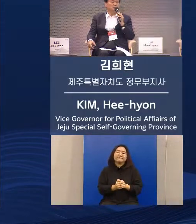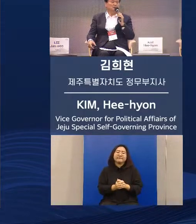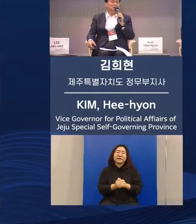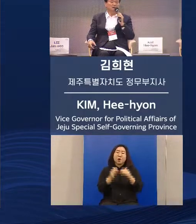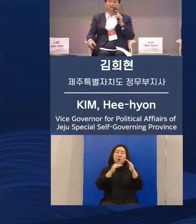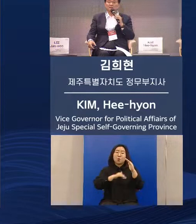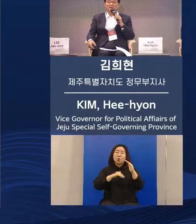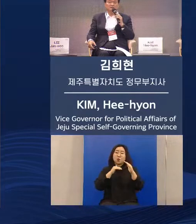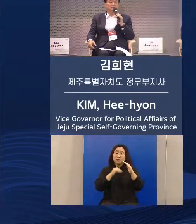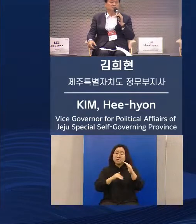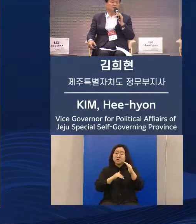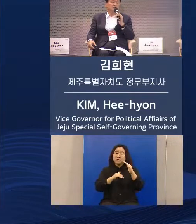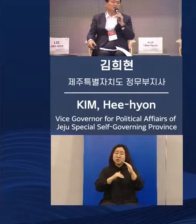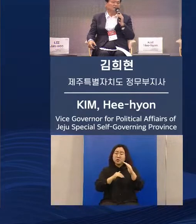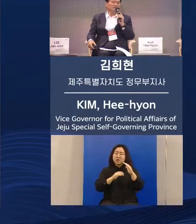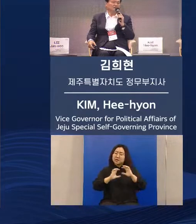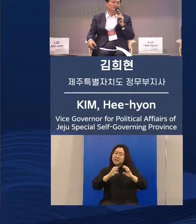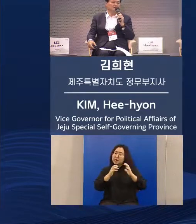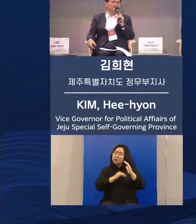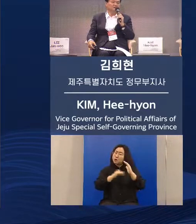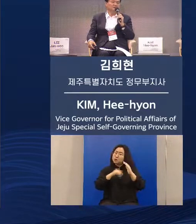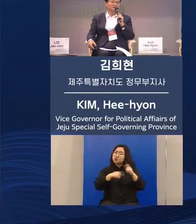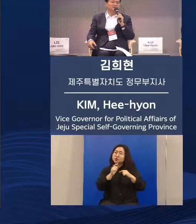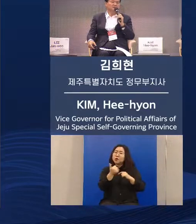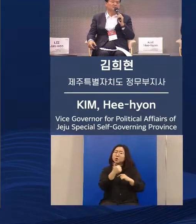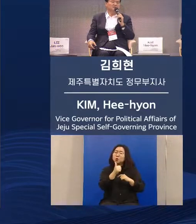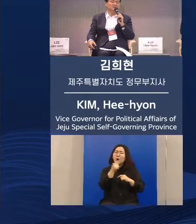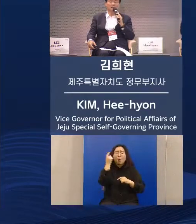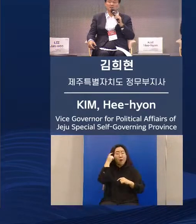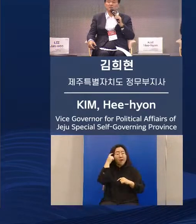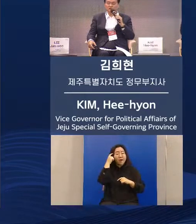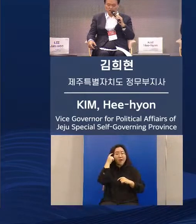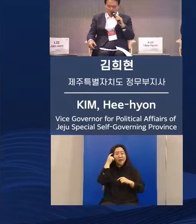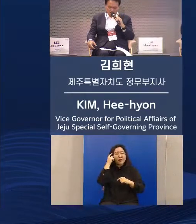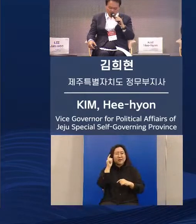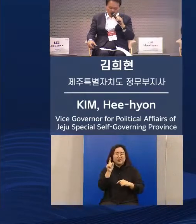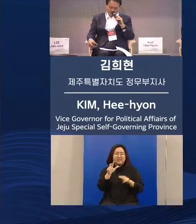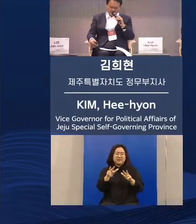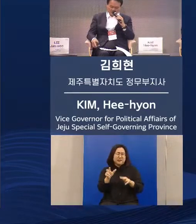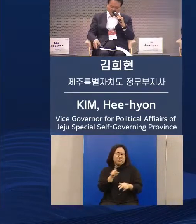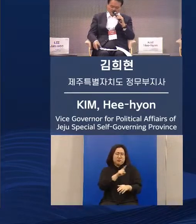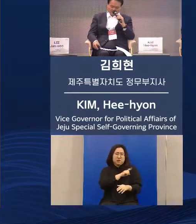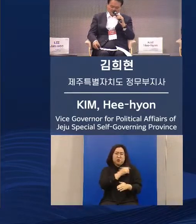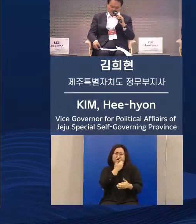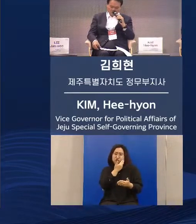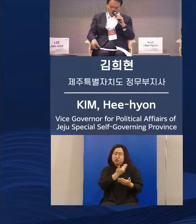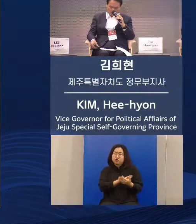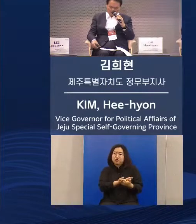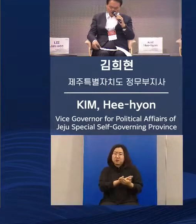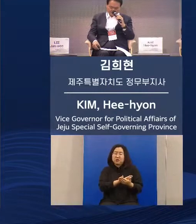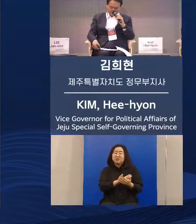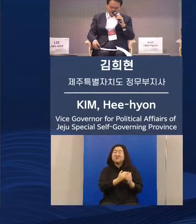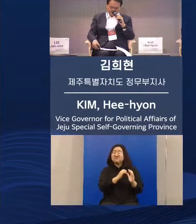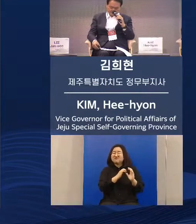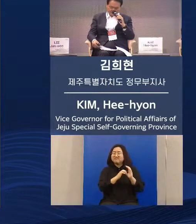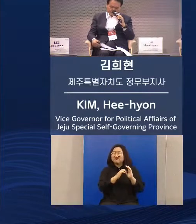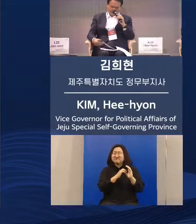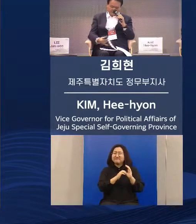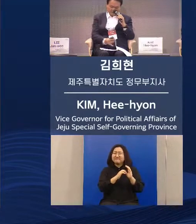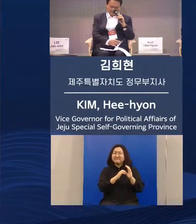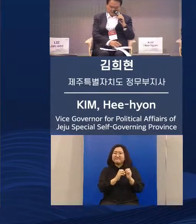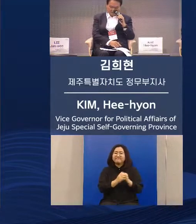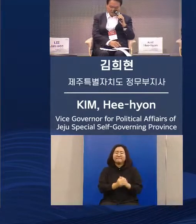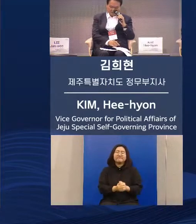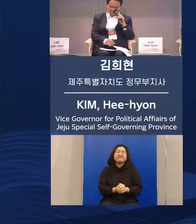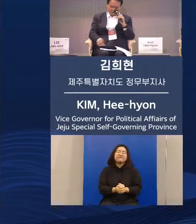needs communications. Then why do we need public sign language interpretation? So